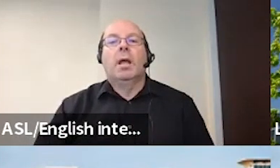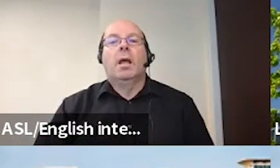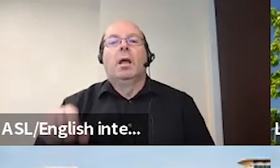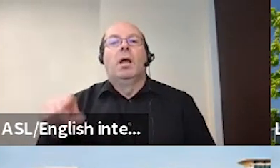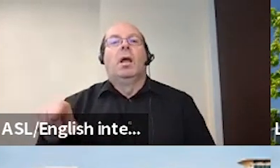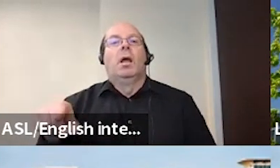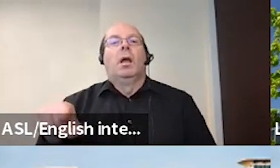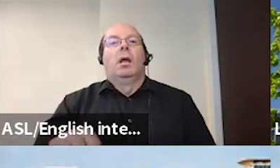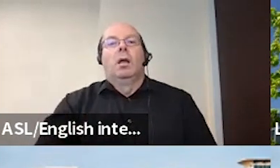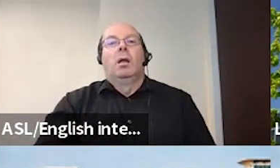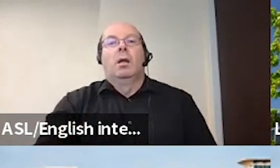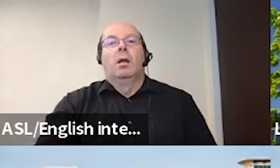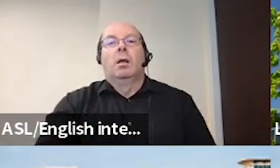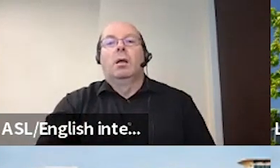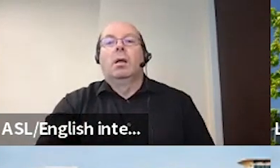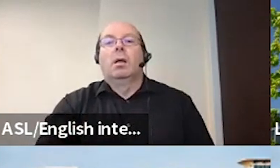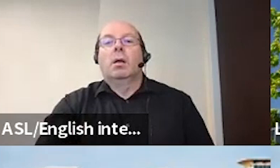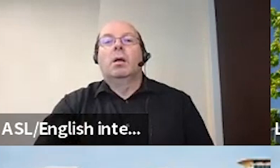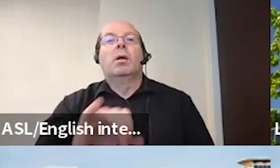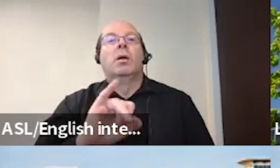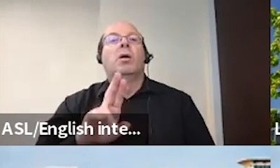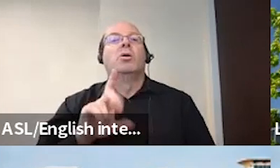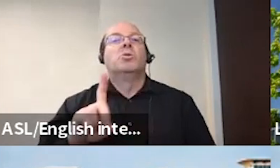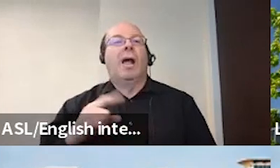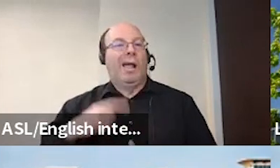I was saying. We're really looking at the peak coming in about